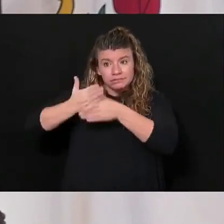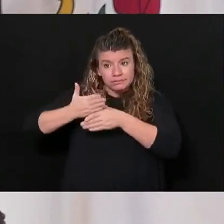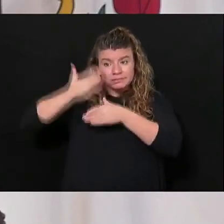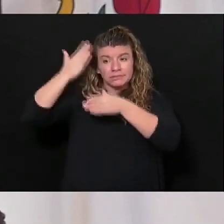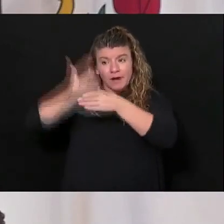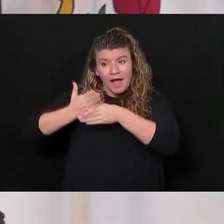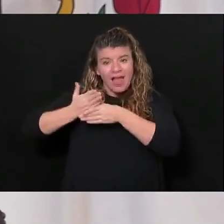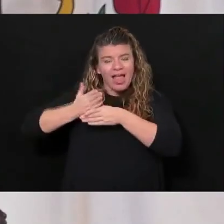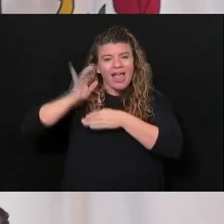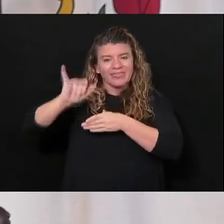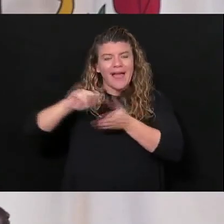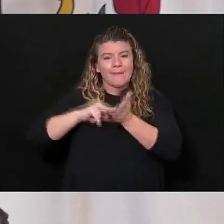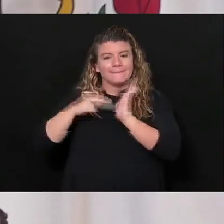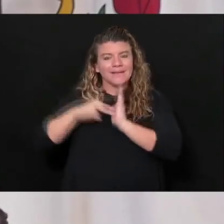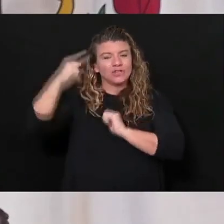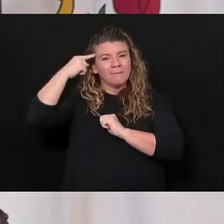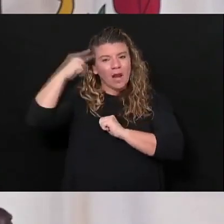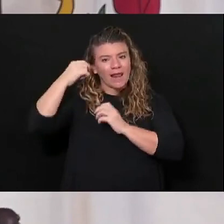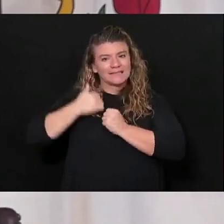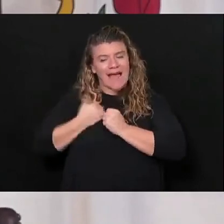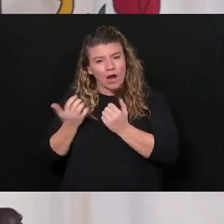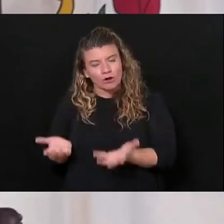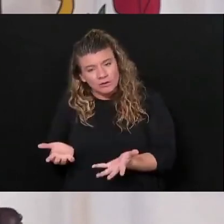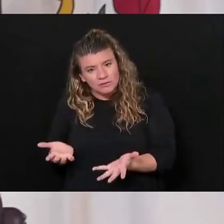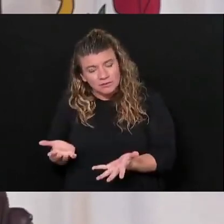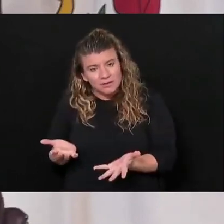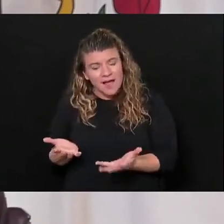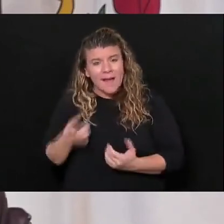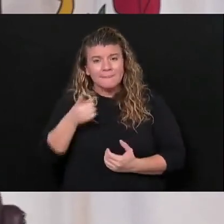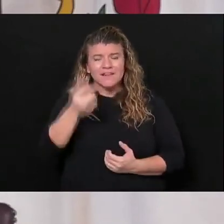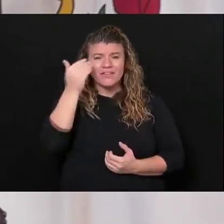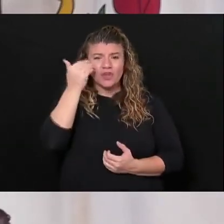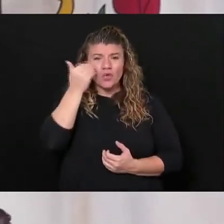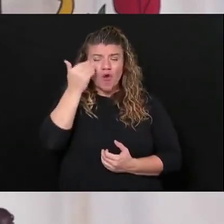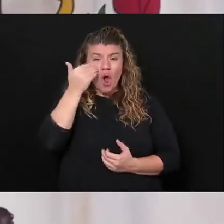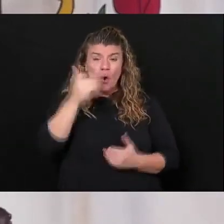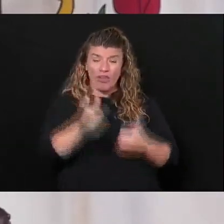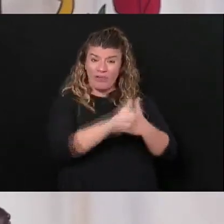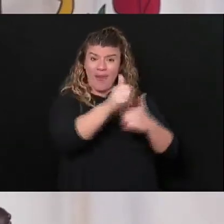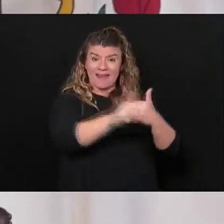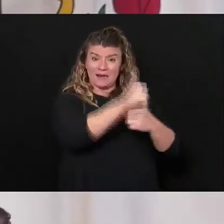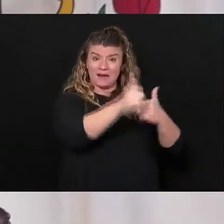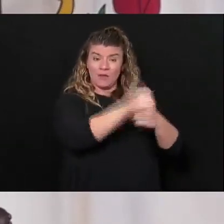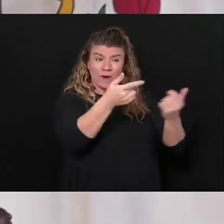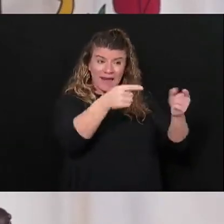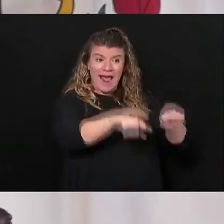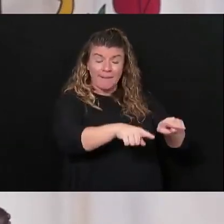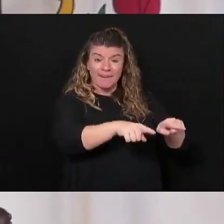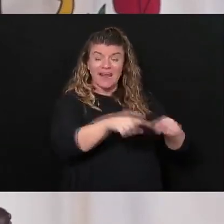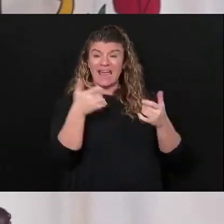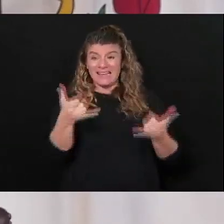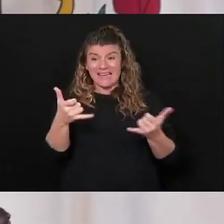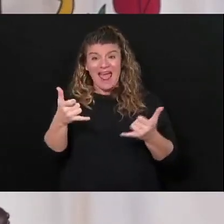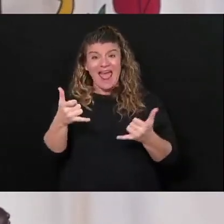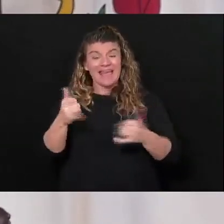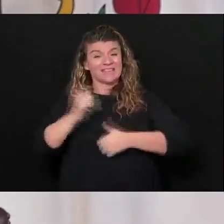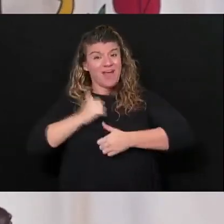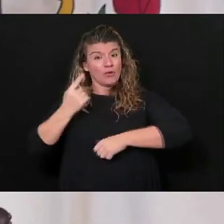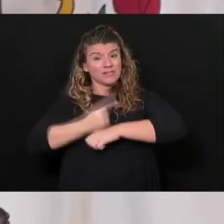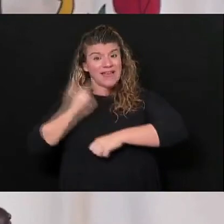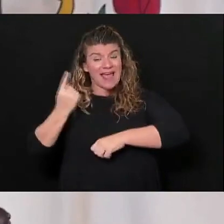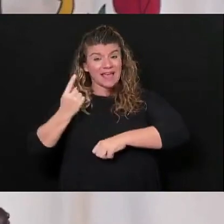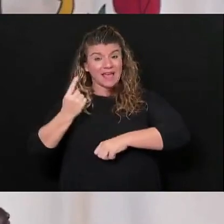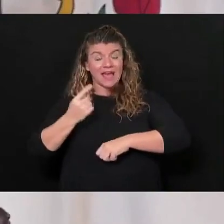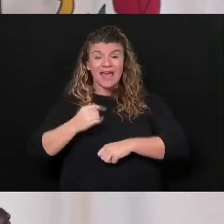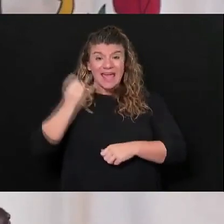threat, and today of all days, Veterans Day, if the threat was an enemy